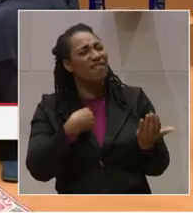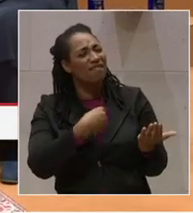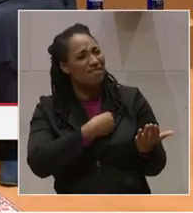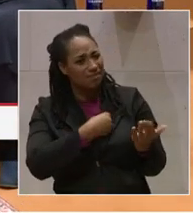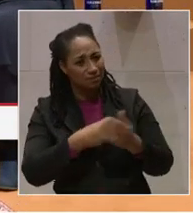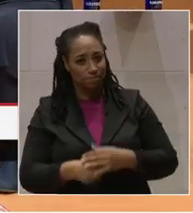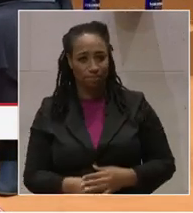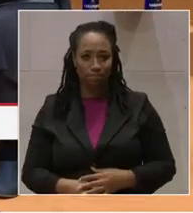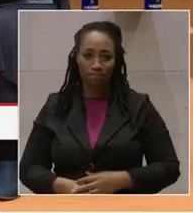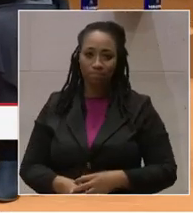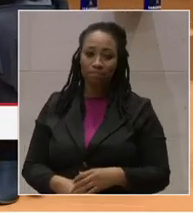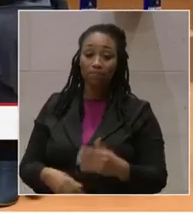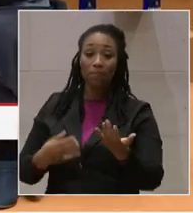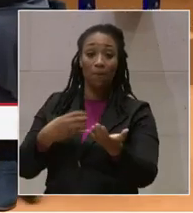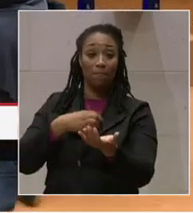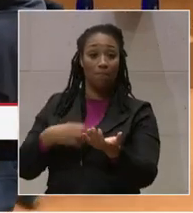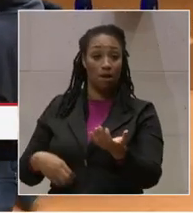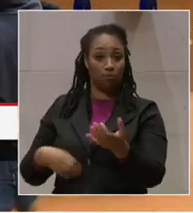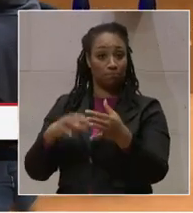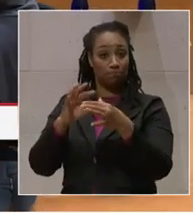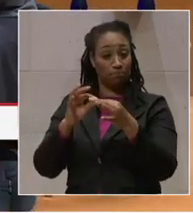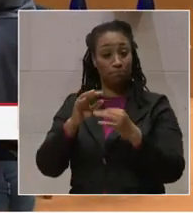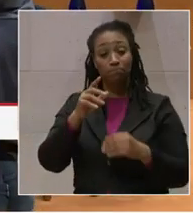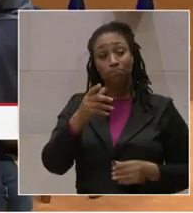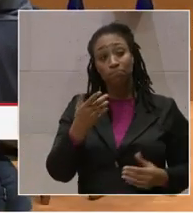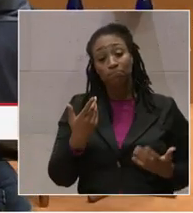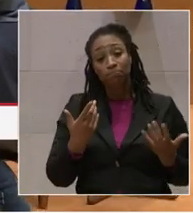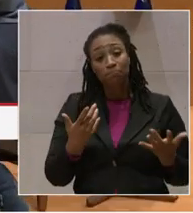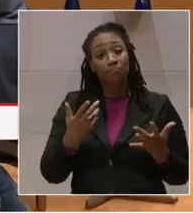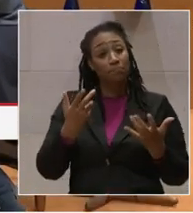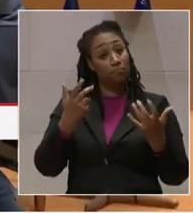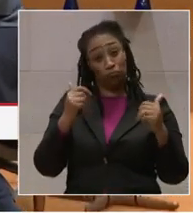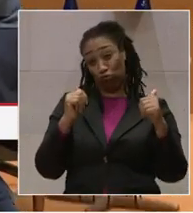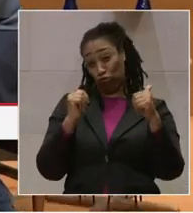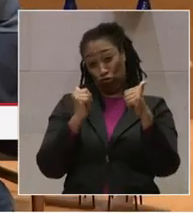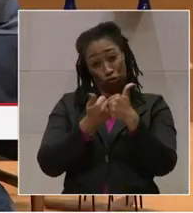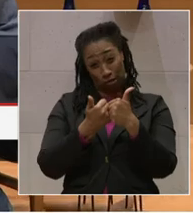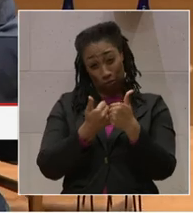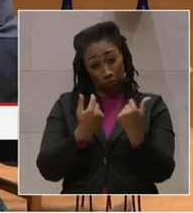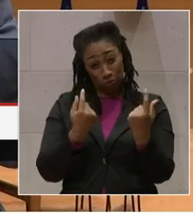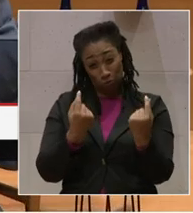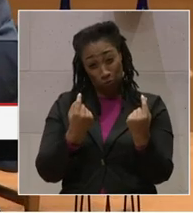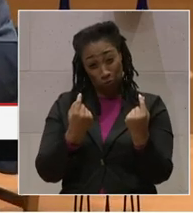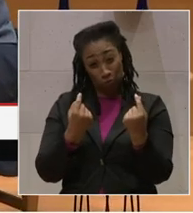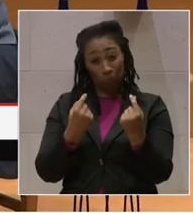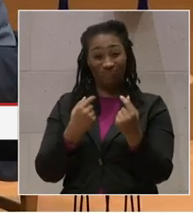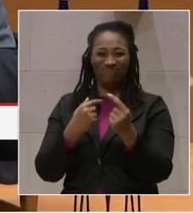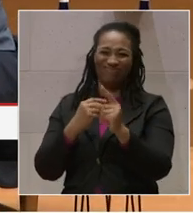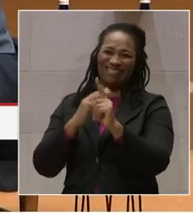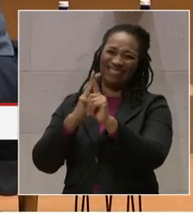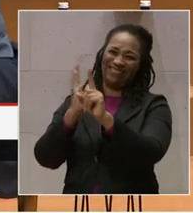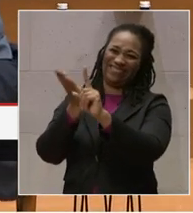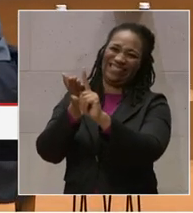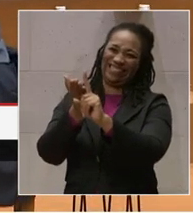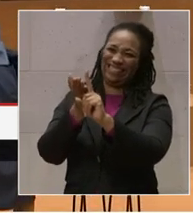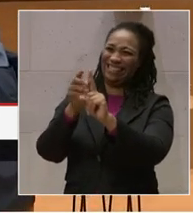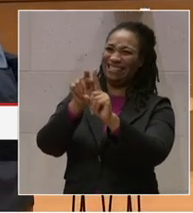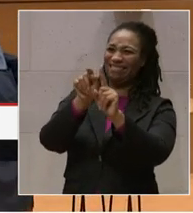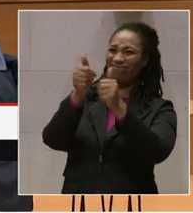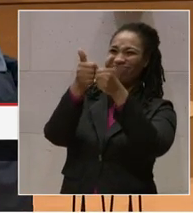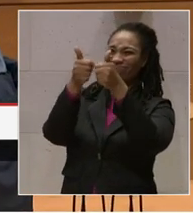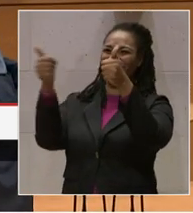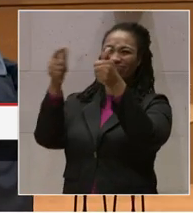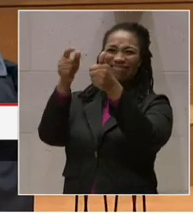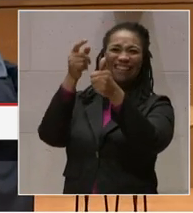convincing our political leadership that we could deliver on it. It was a lot to ask